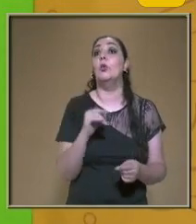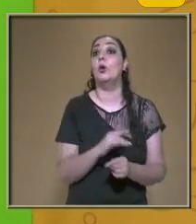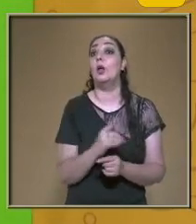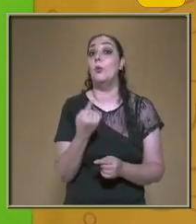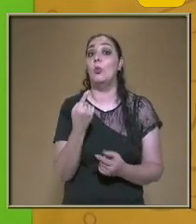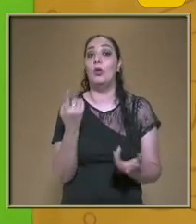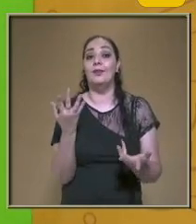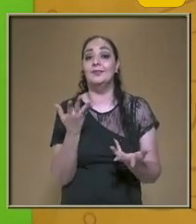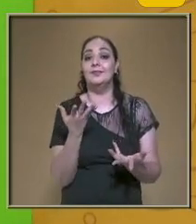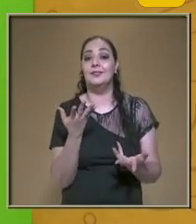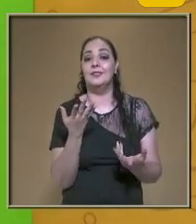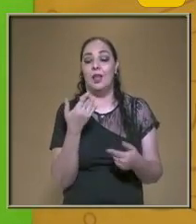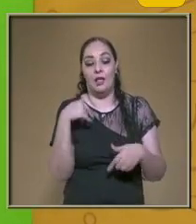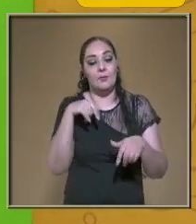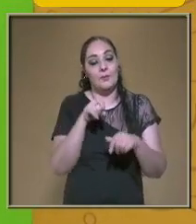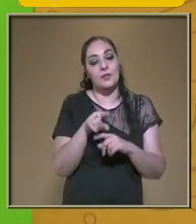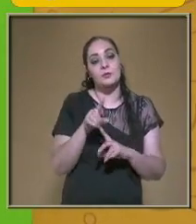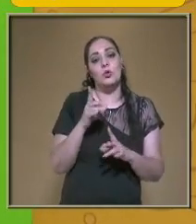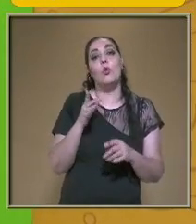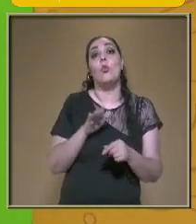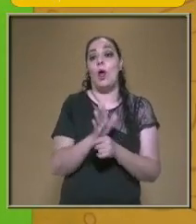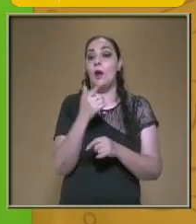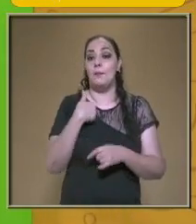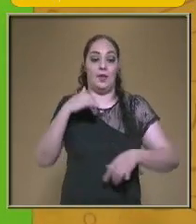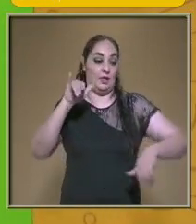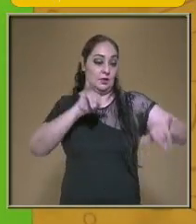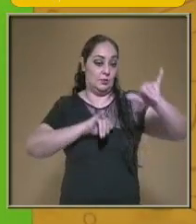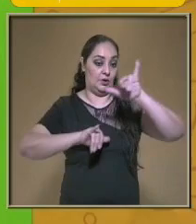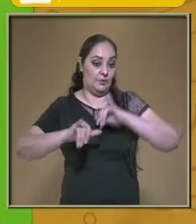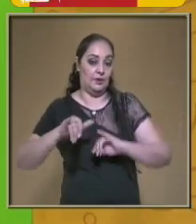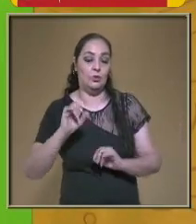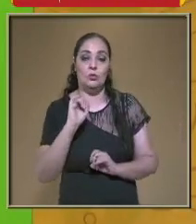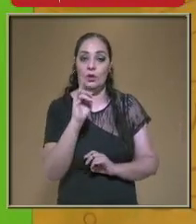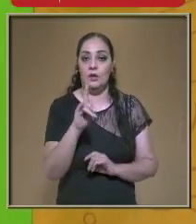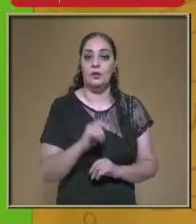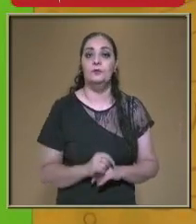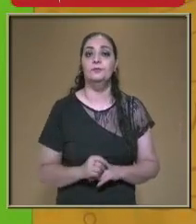practice, what's gonna be my experiment, okay? Then,